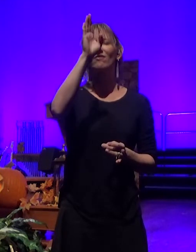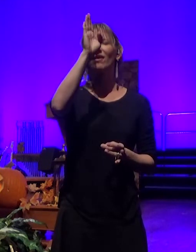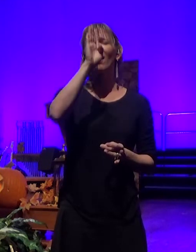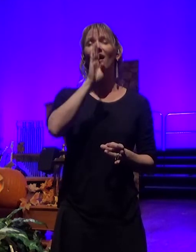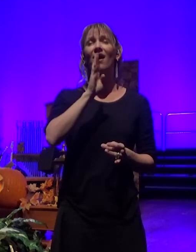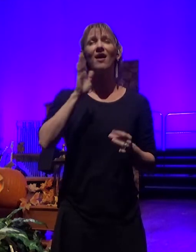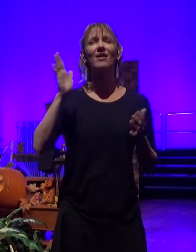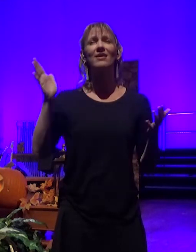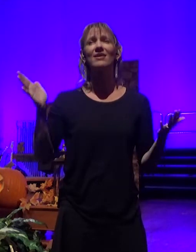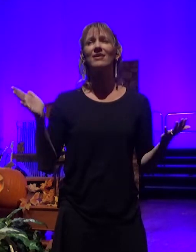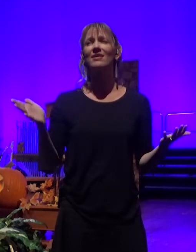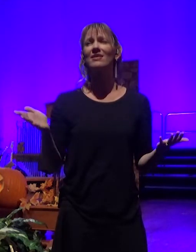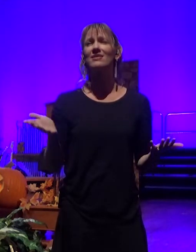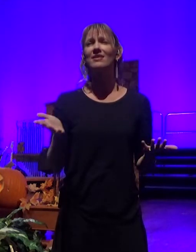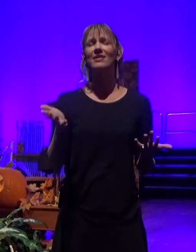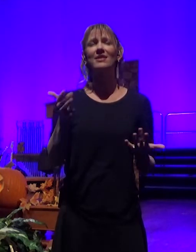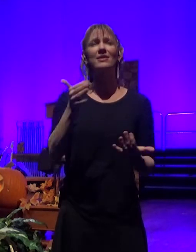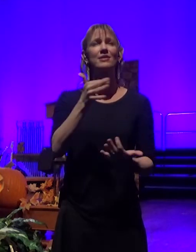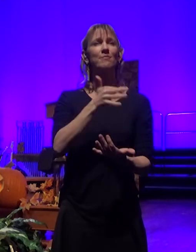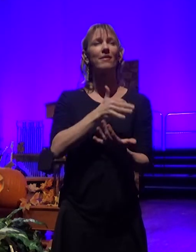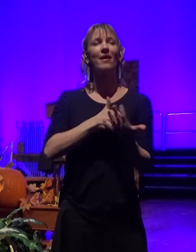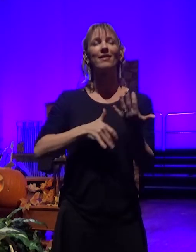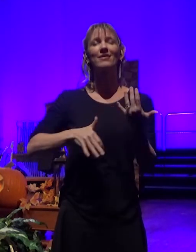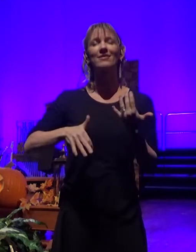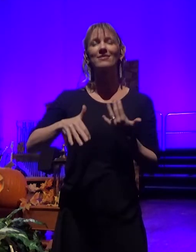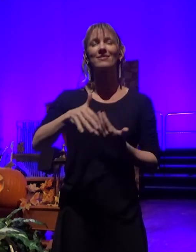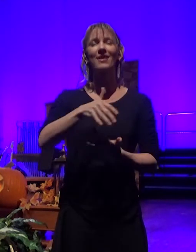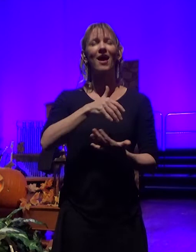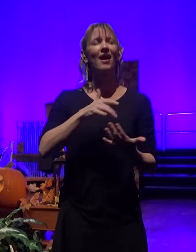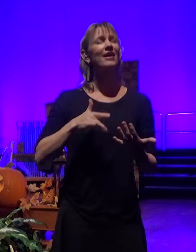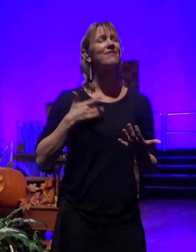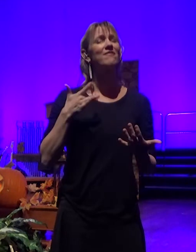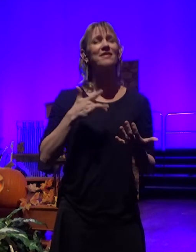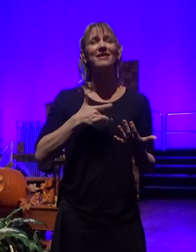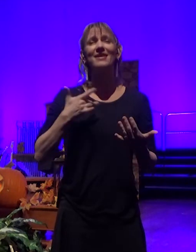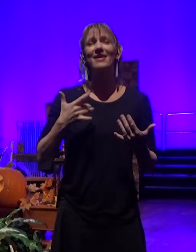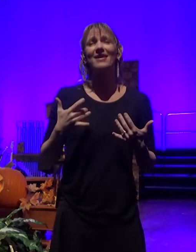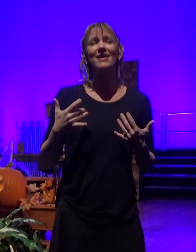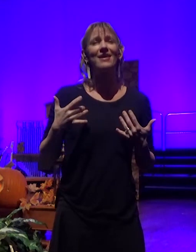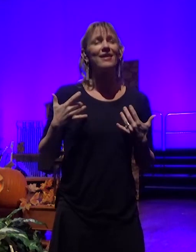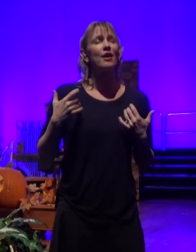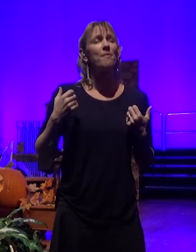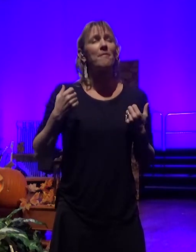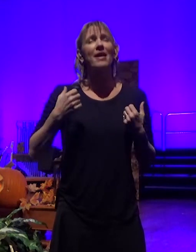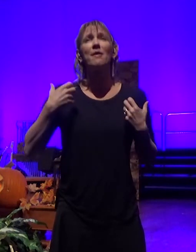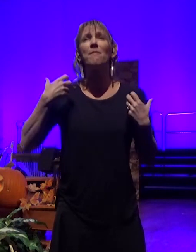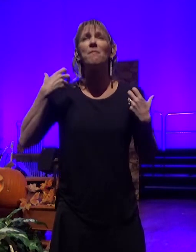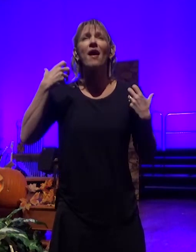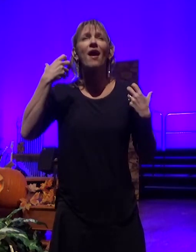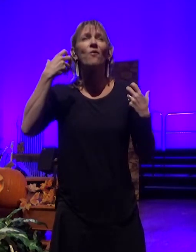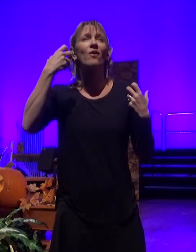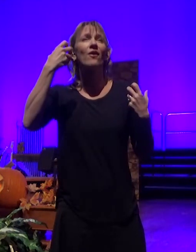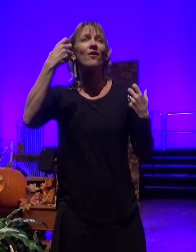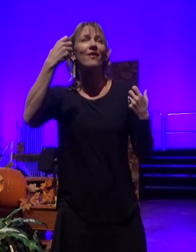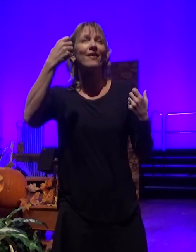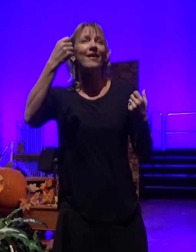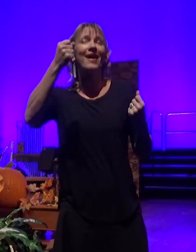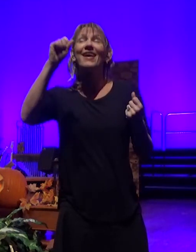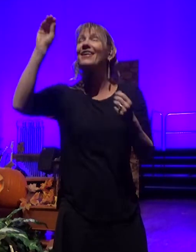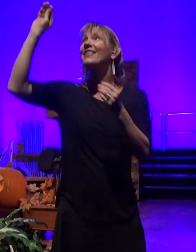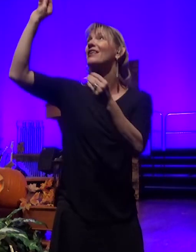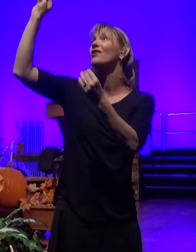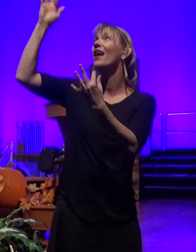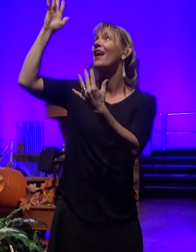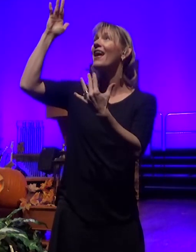Surely the presence of God is in this place. I can feel